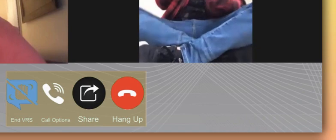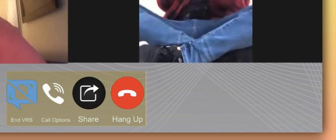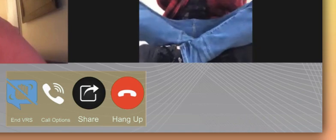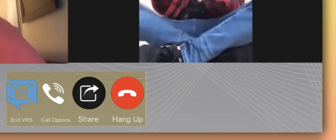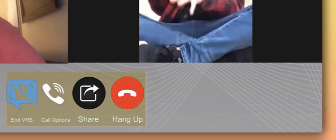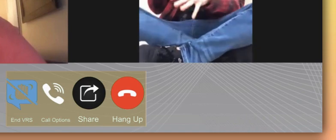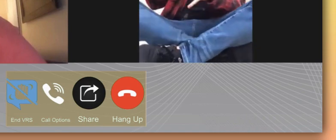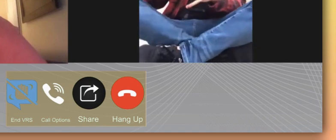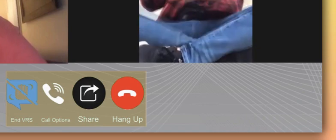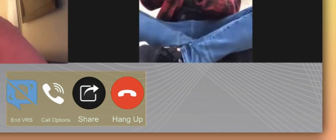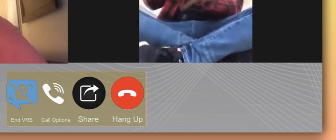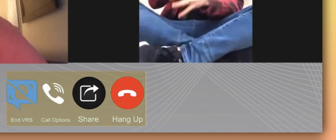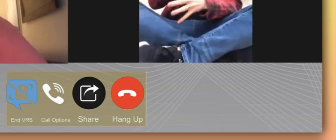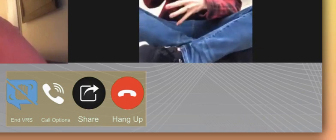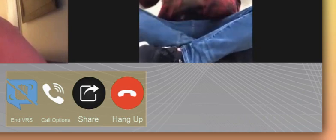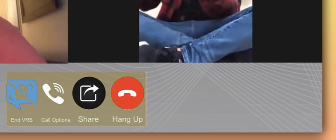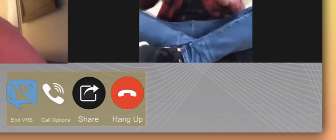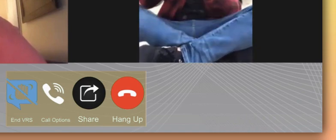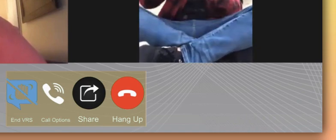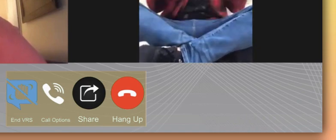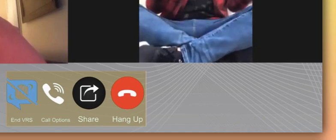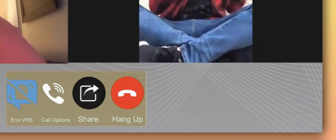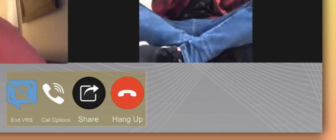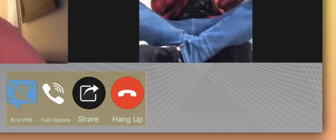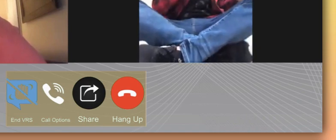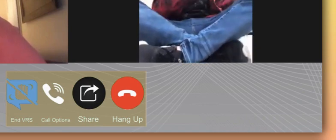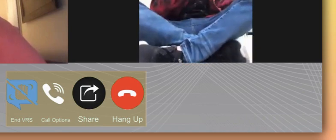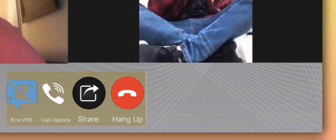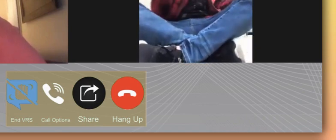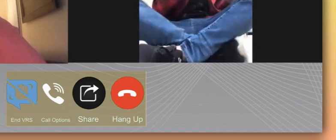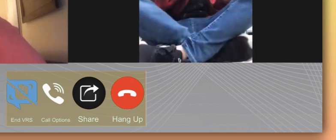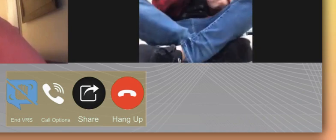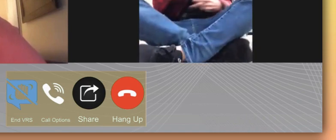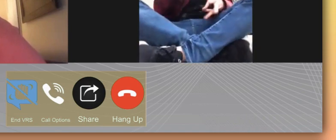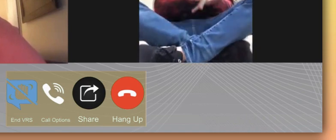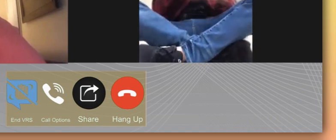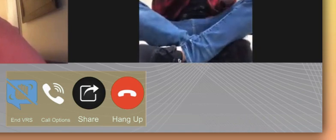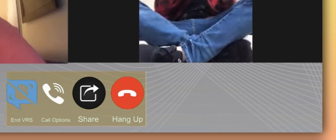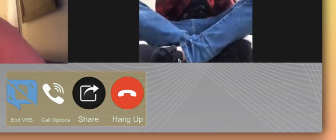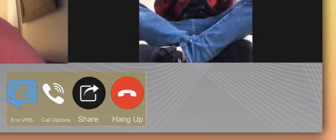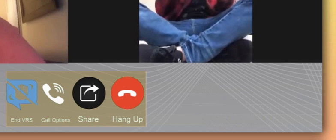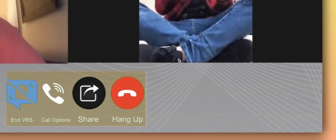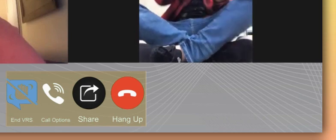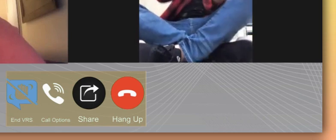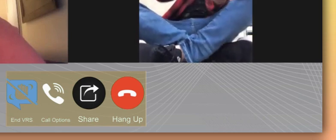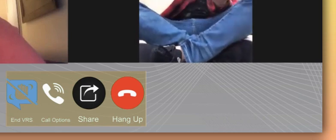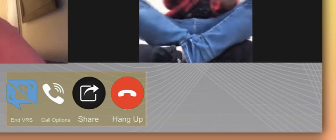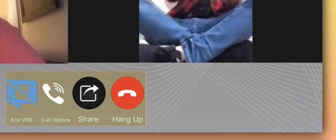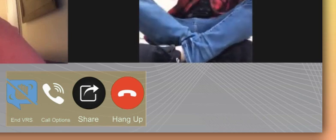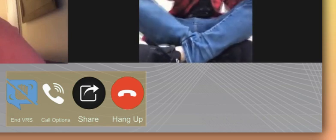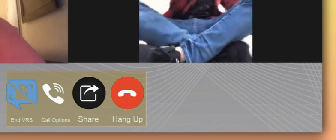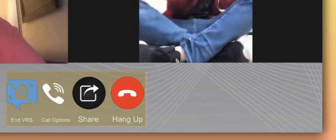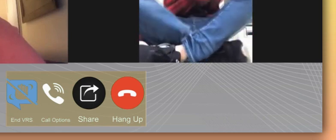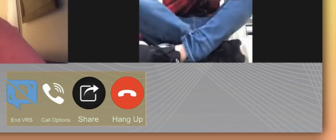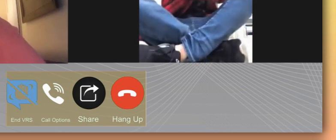designed for hearing people. Just like everything else in this fucking world.